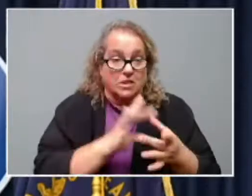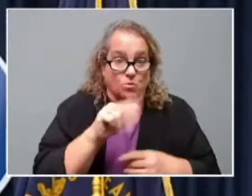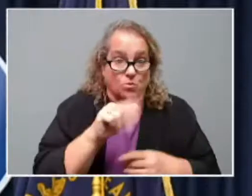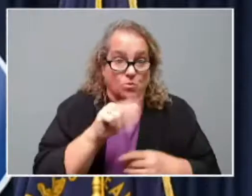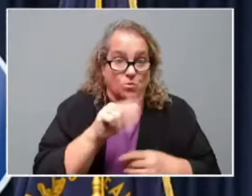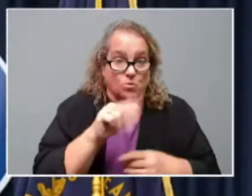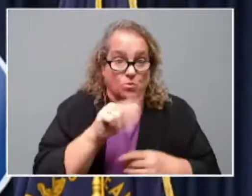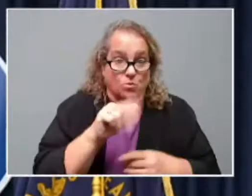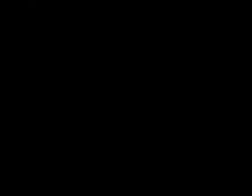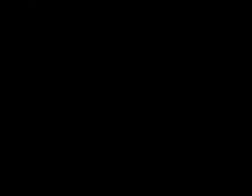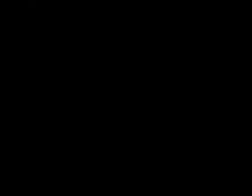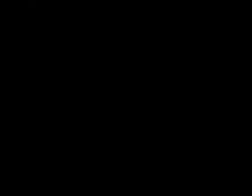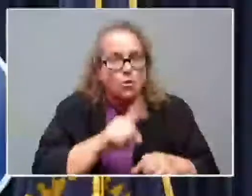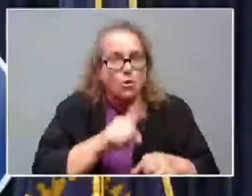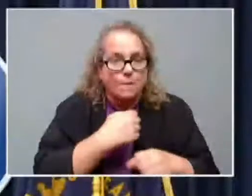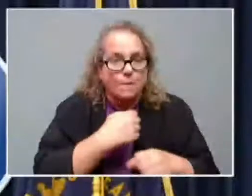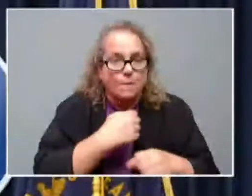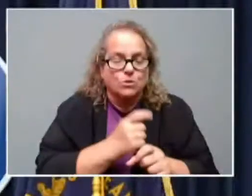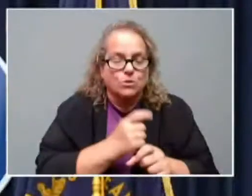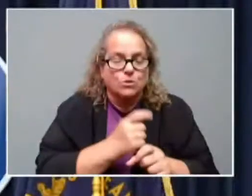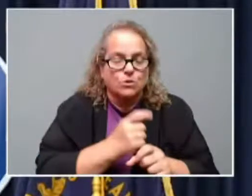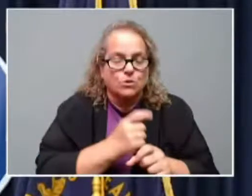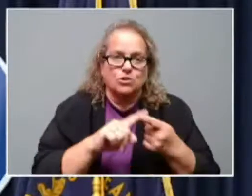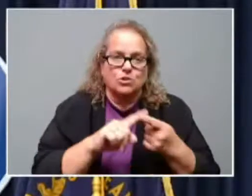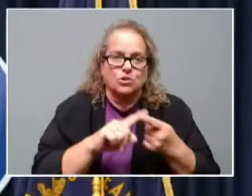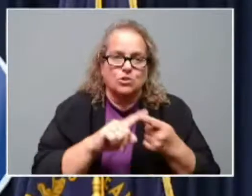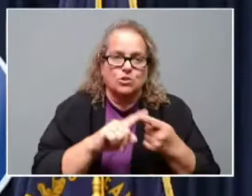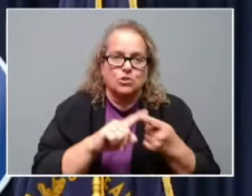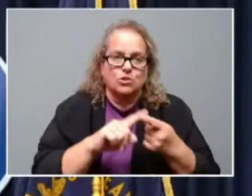were made to translate these,